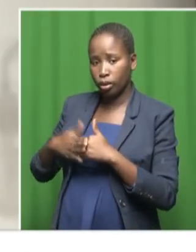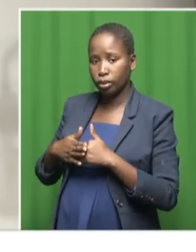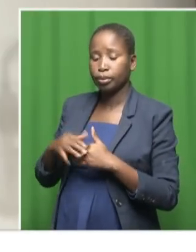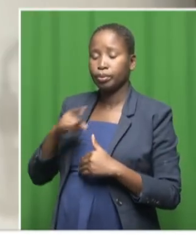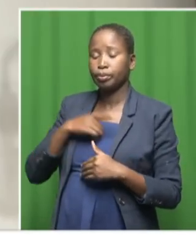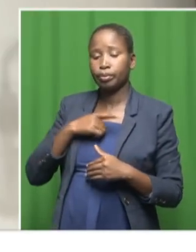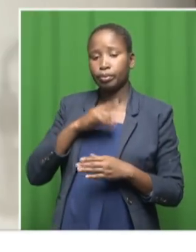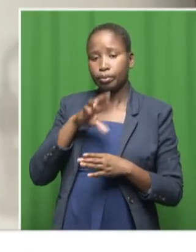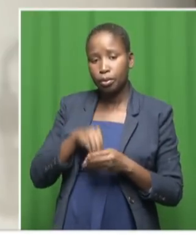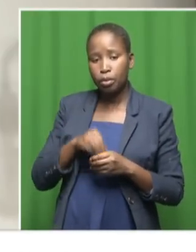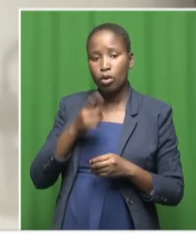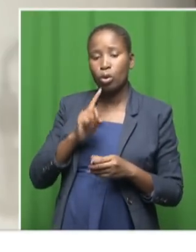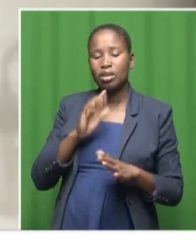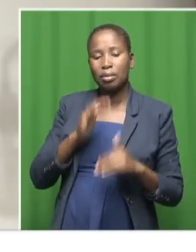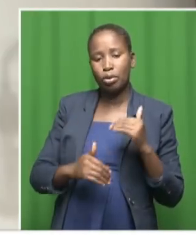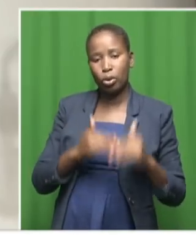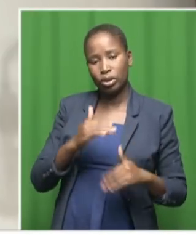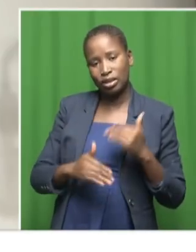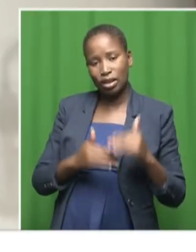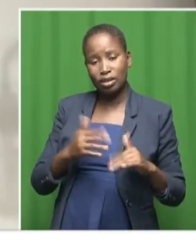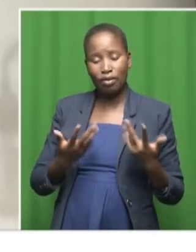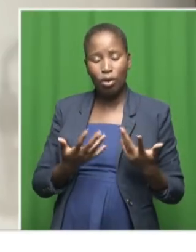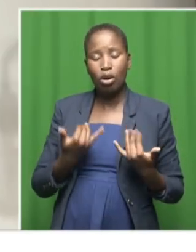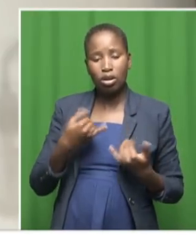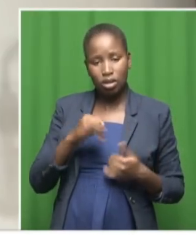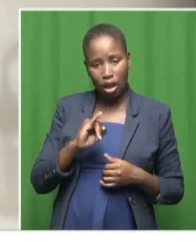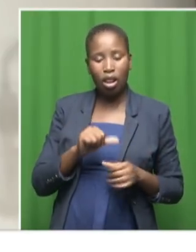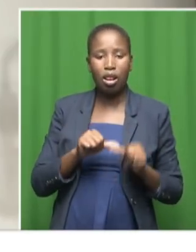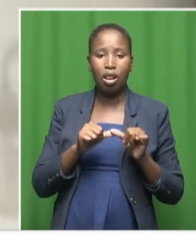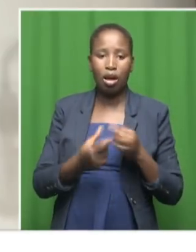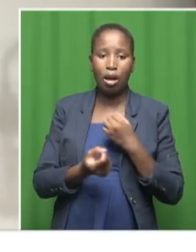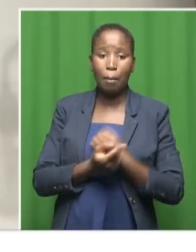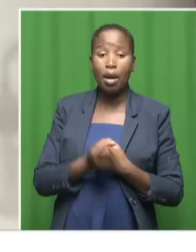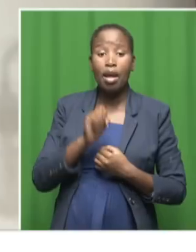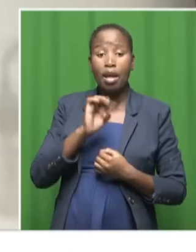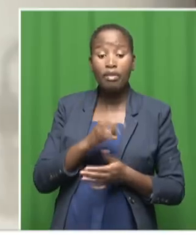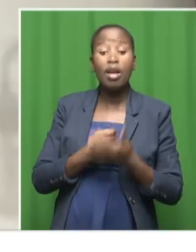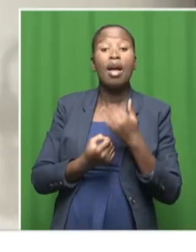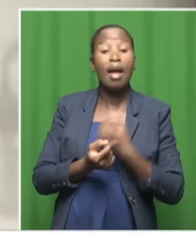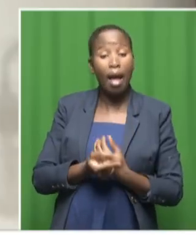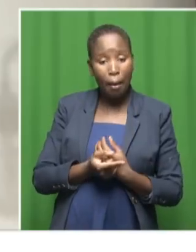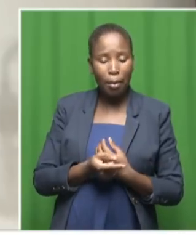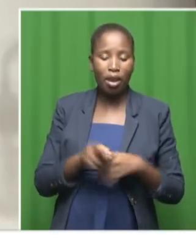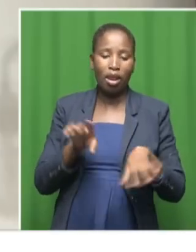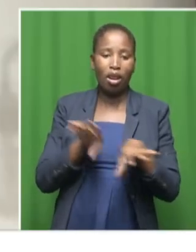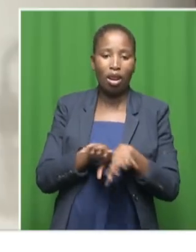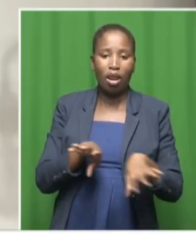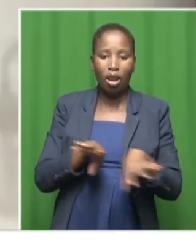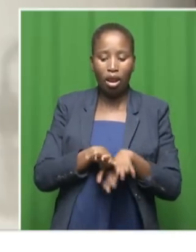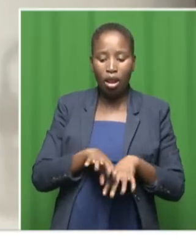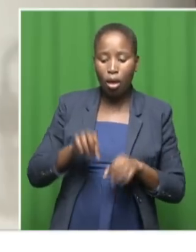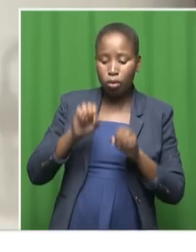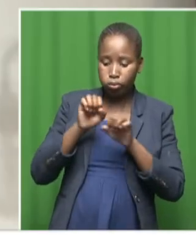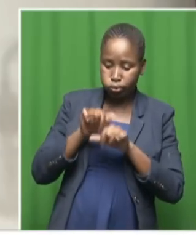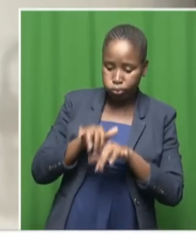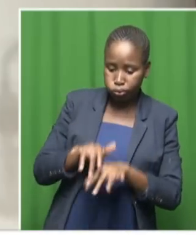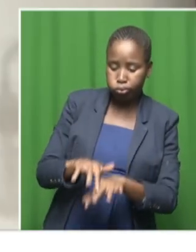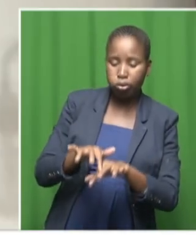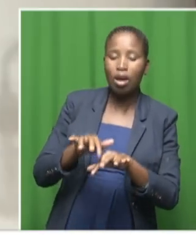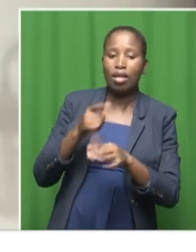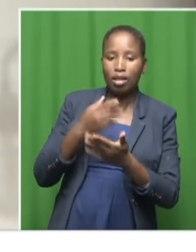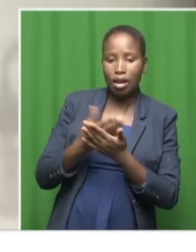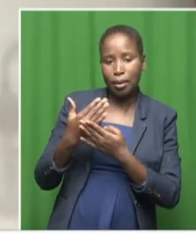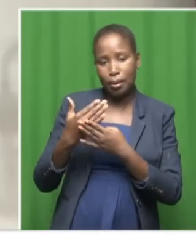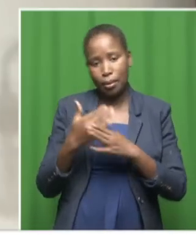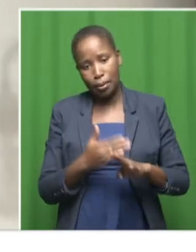of a process which is ongoing when there is a pollution incident in that area. But however, I'll give you another